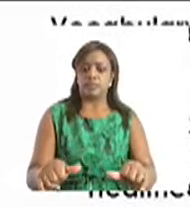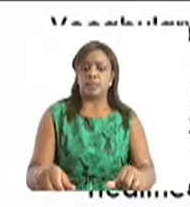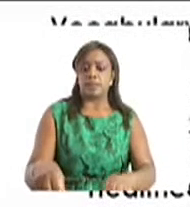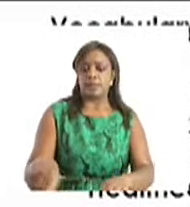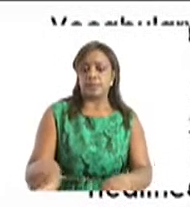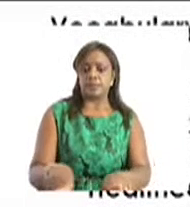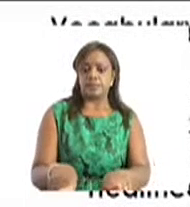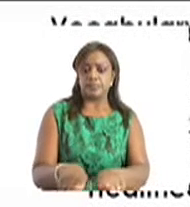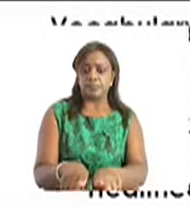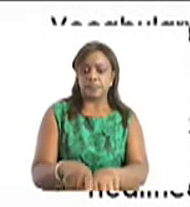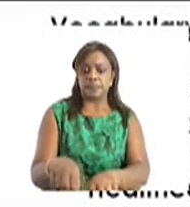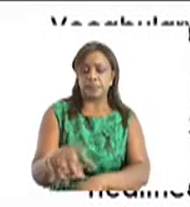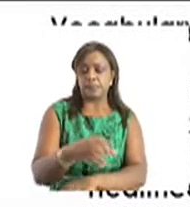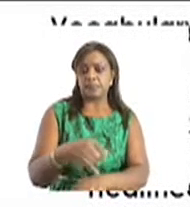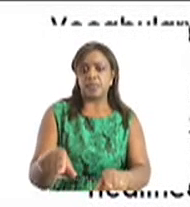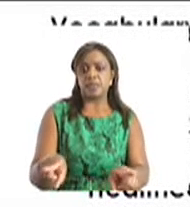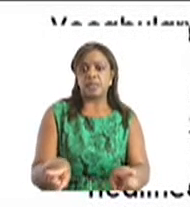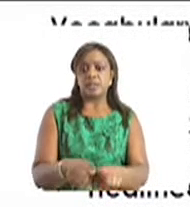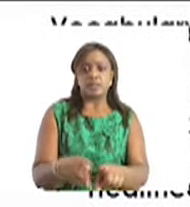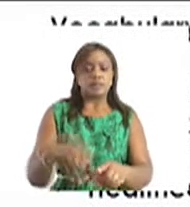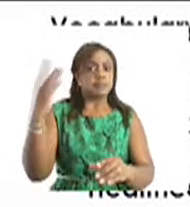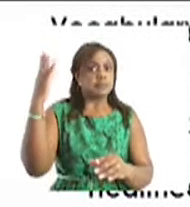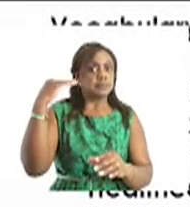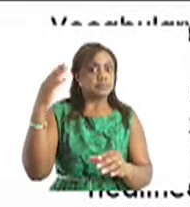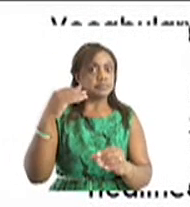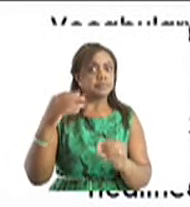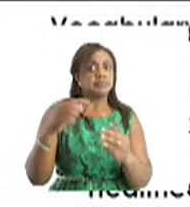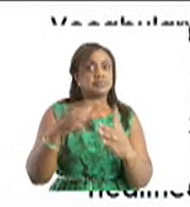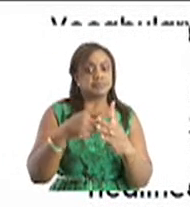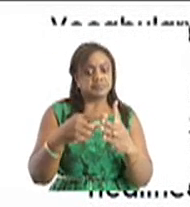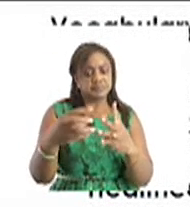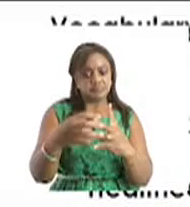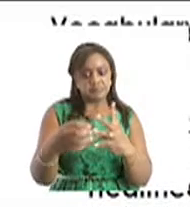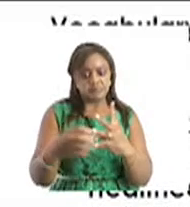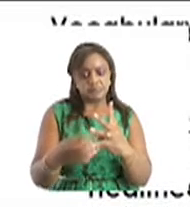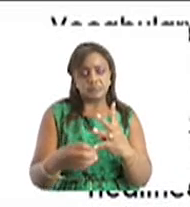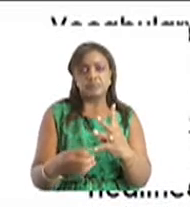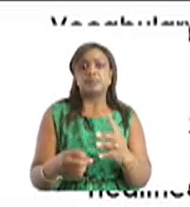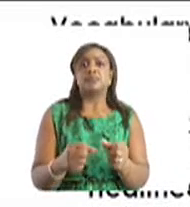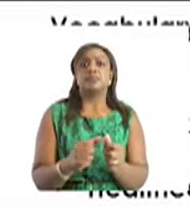place or having a particular characteristic in common.